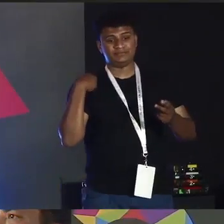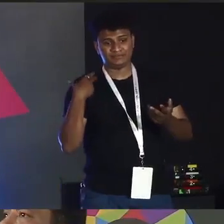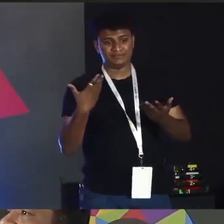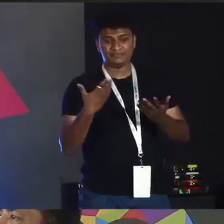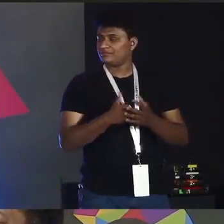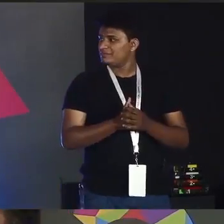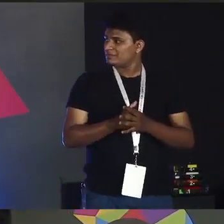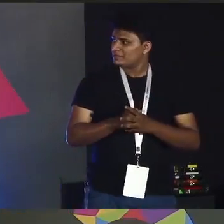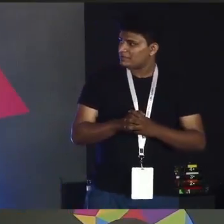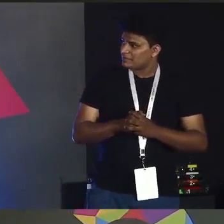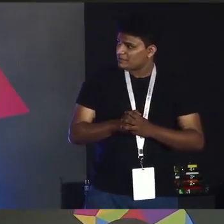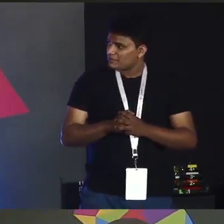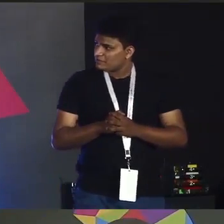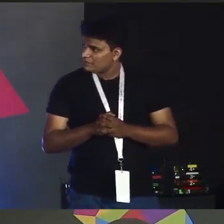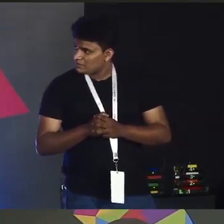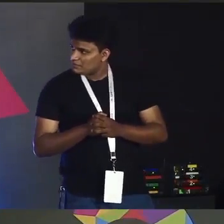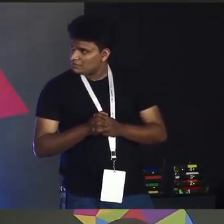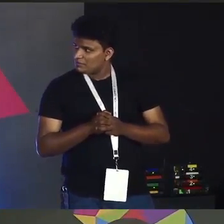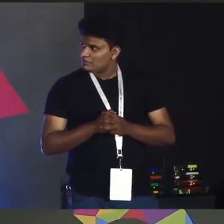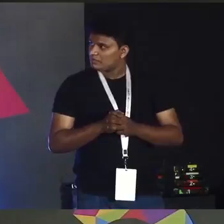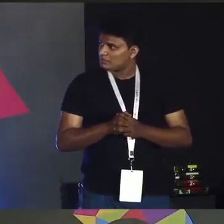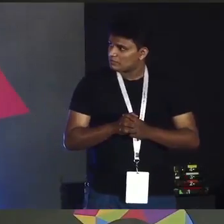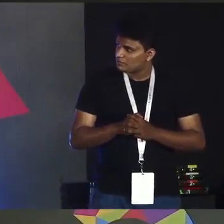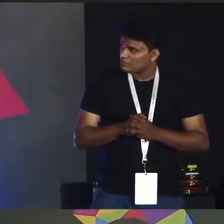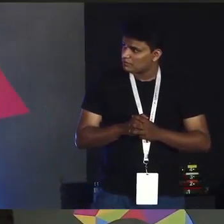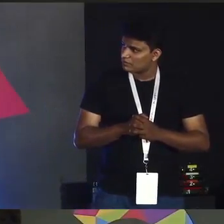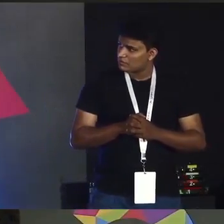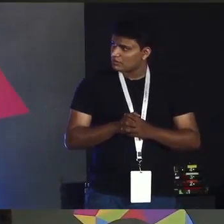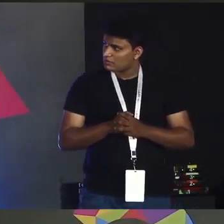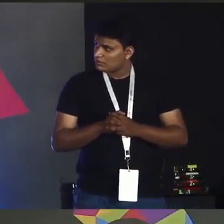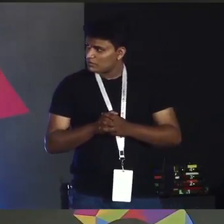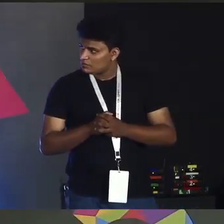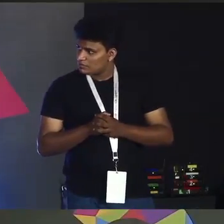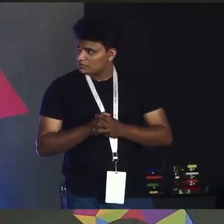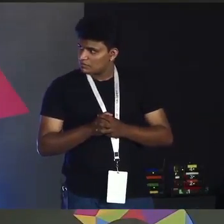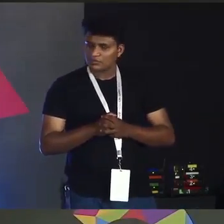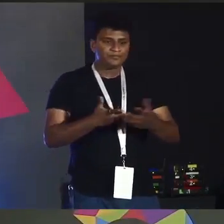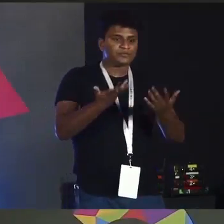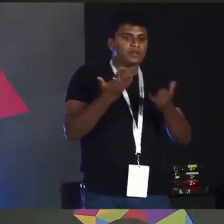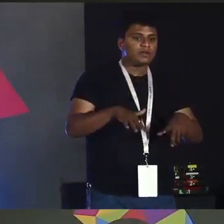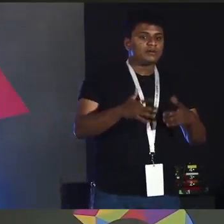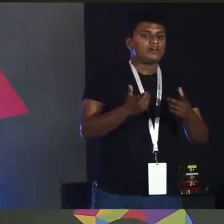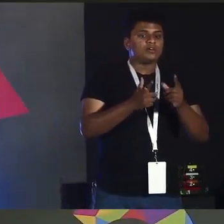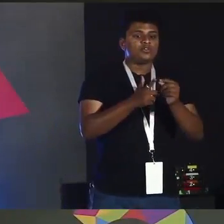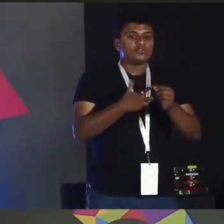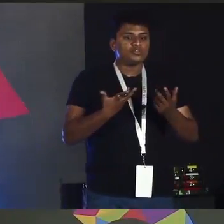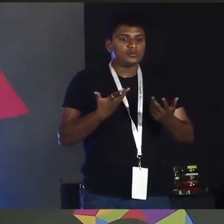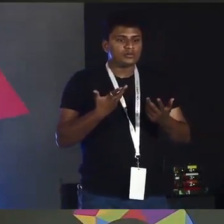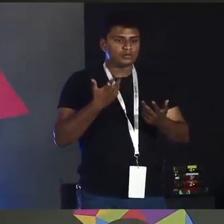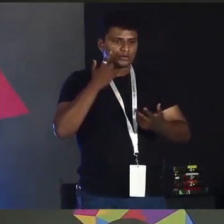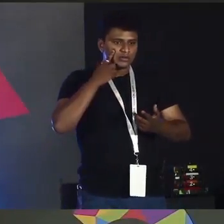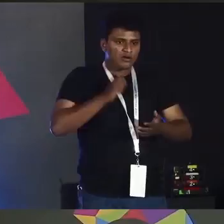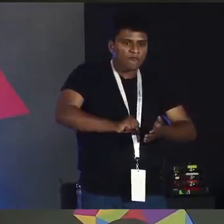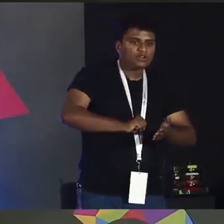Millions and millions of women and the girls are actually using sand, ash, jute bags, rugs, racks, newspapers, dry